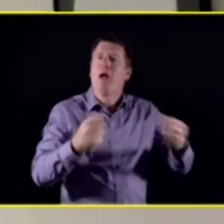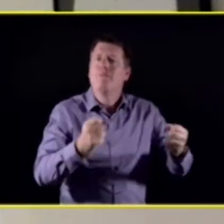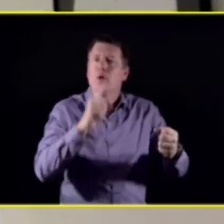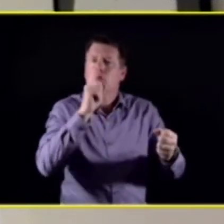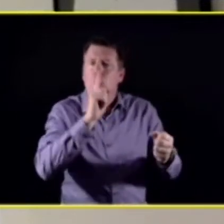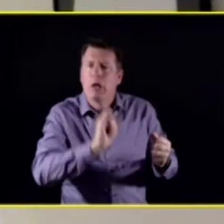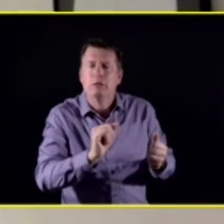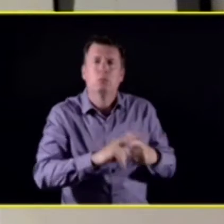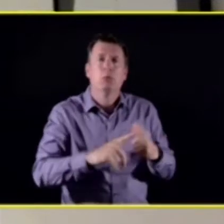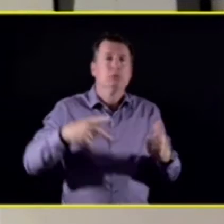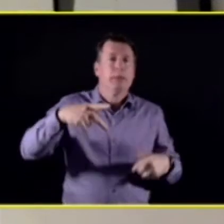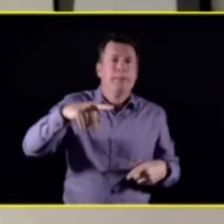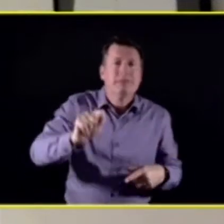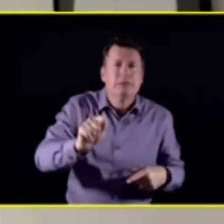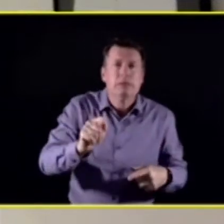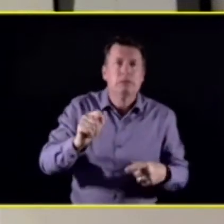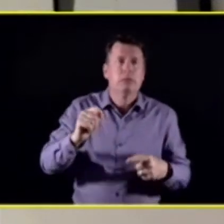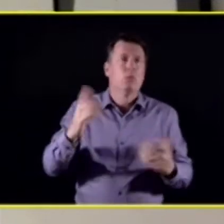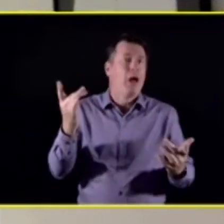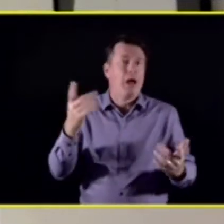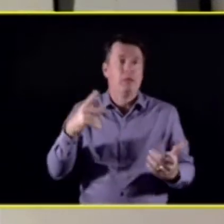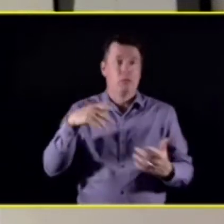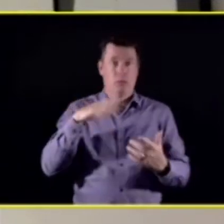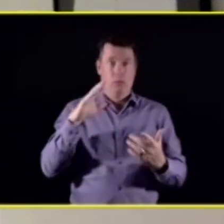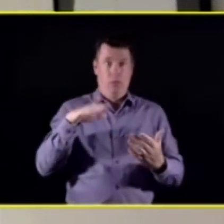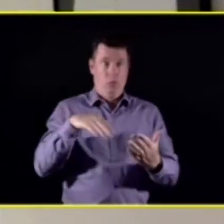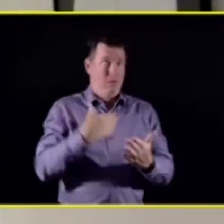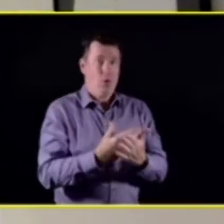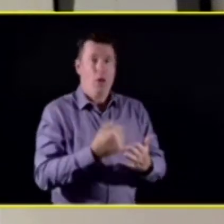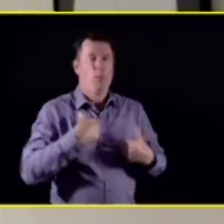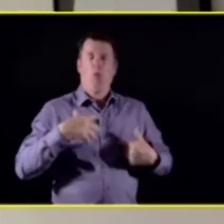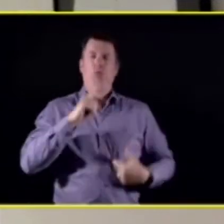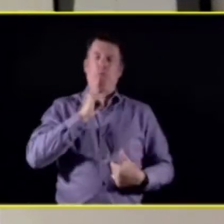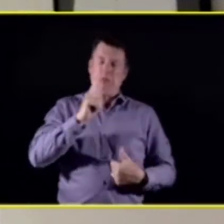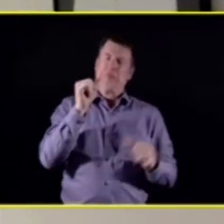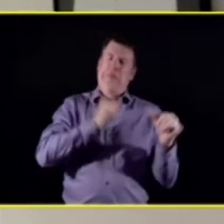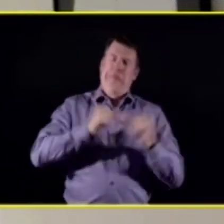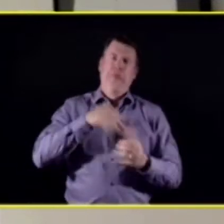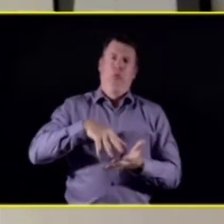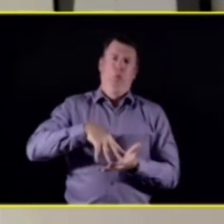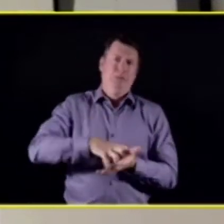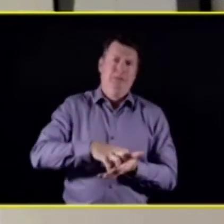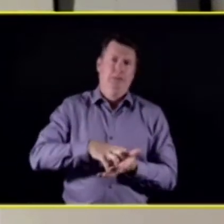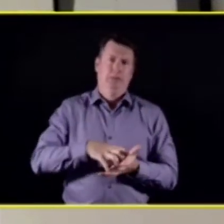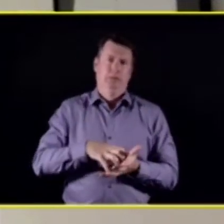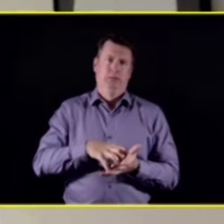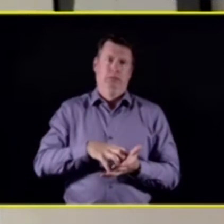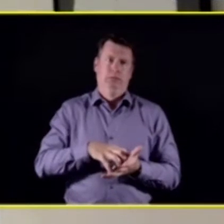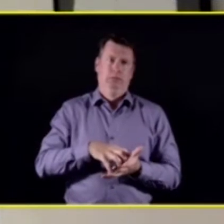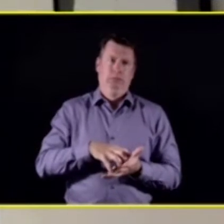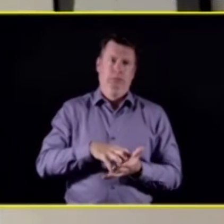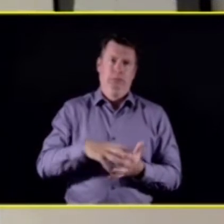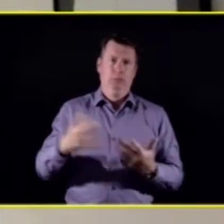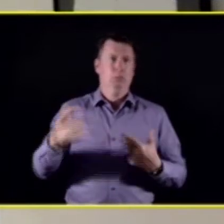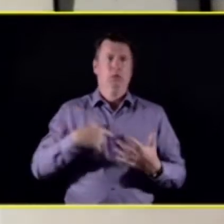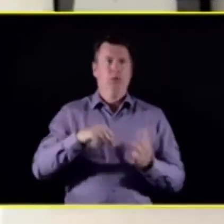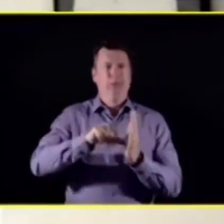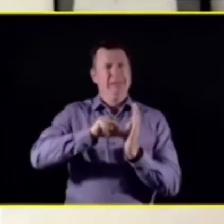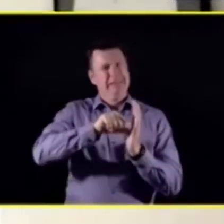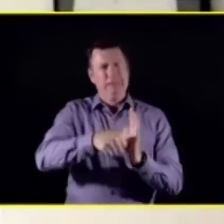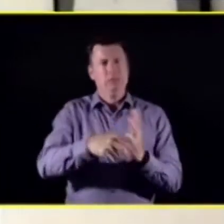with moving around, make sure I was safe. That was the big thing. And then I have occupational